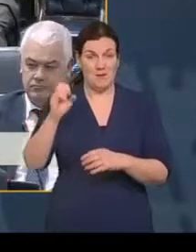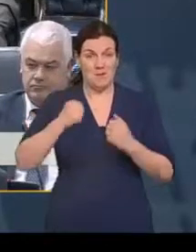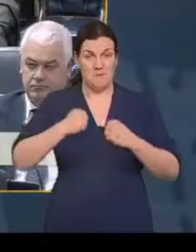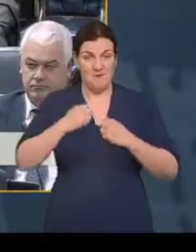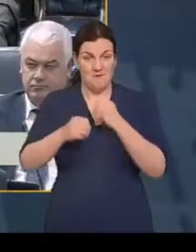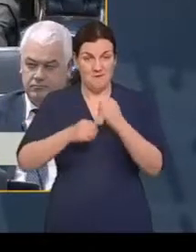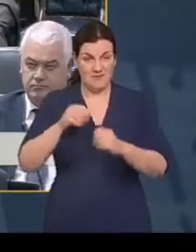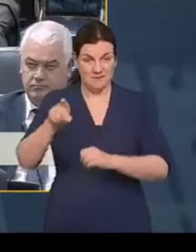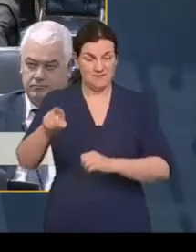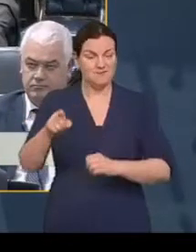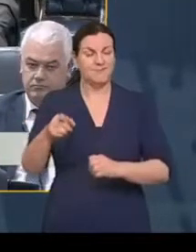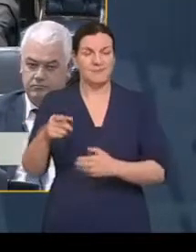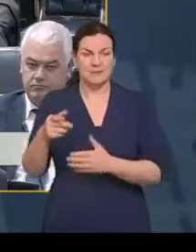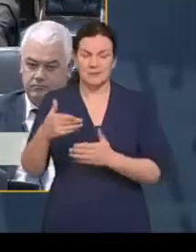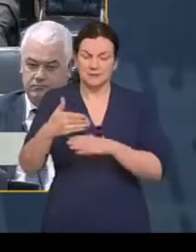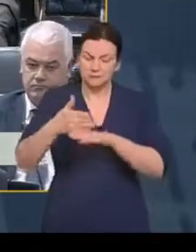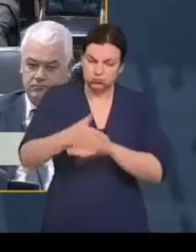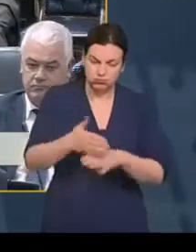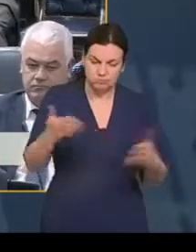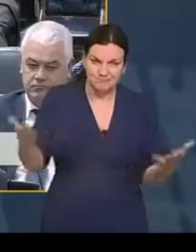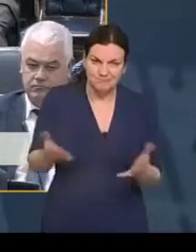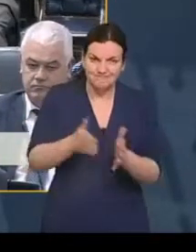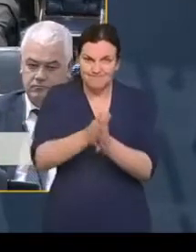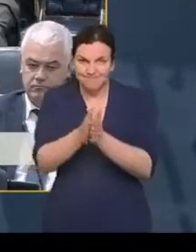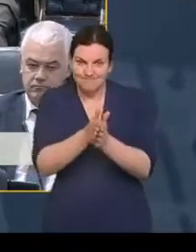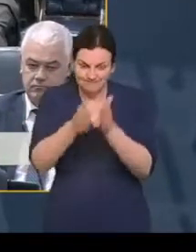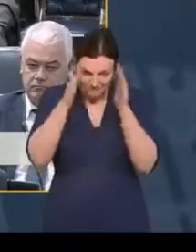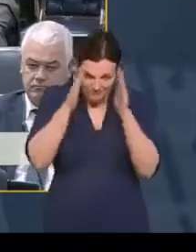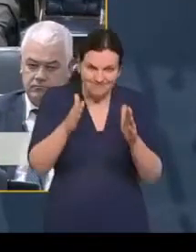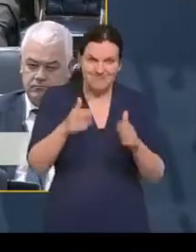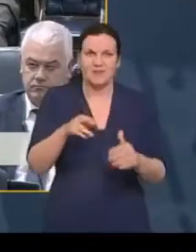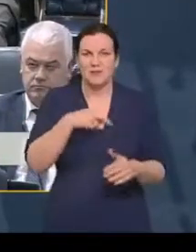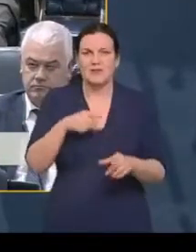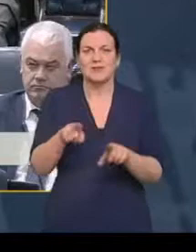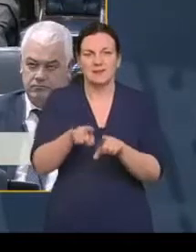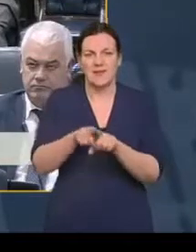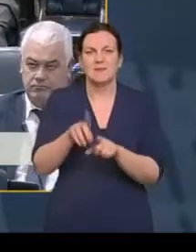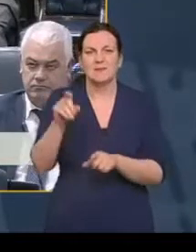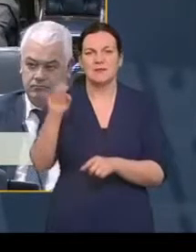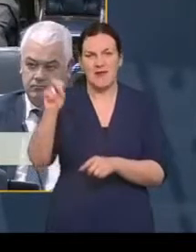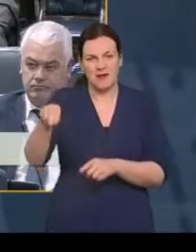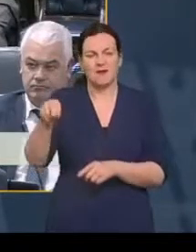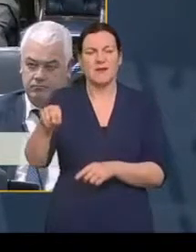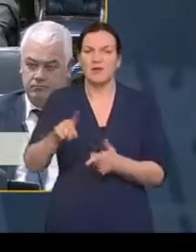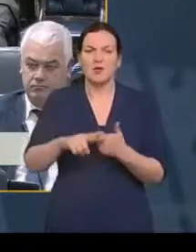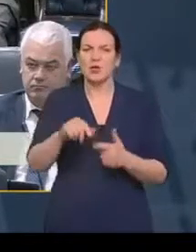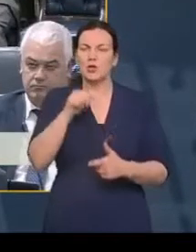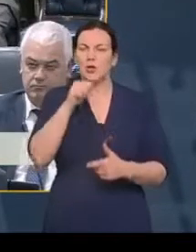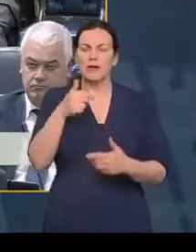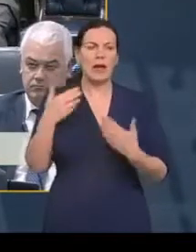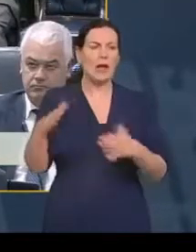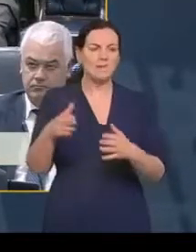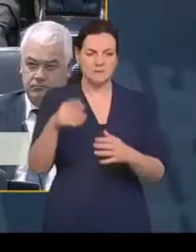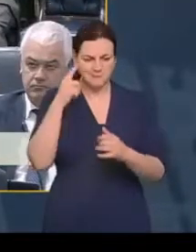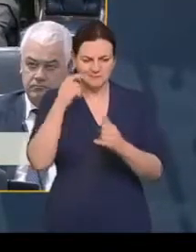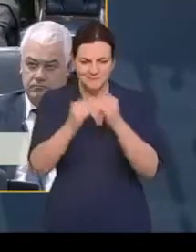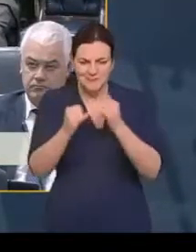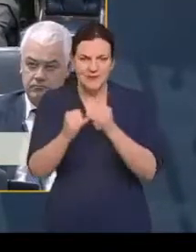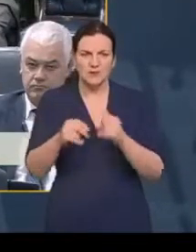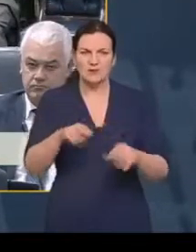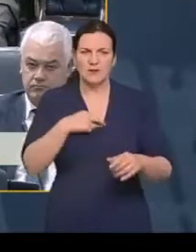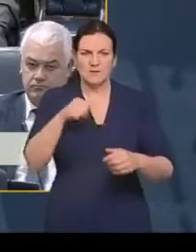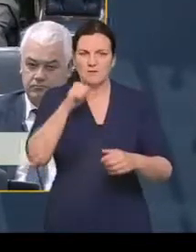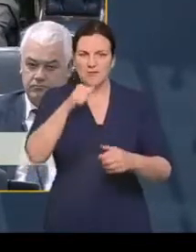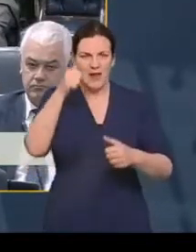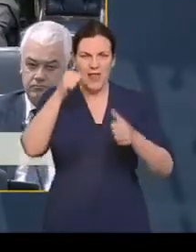office, who brought relentless drive and determination, as Declan and Jerry would know. No stone was left unturned,